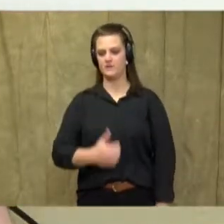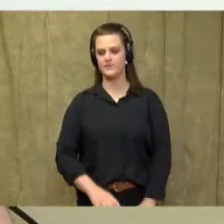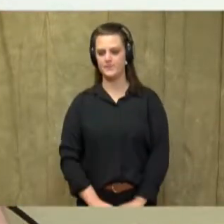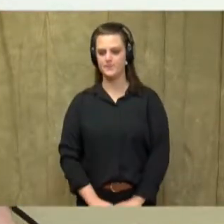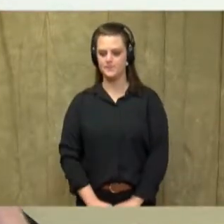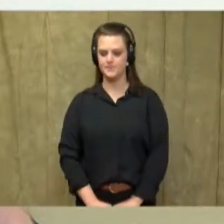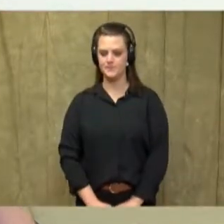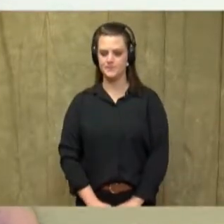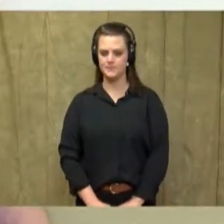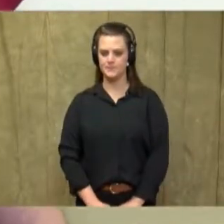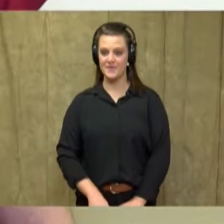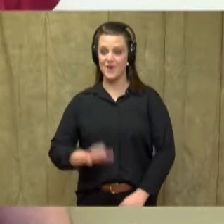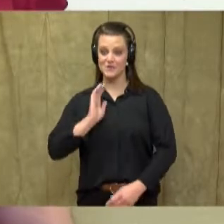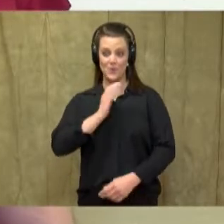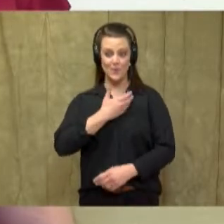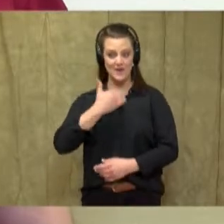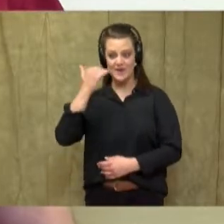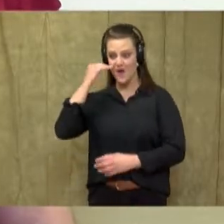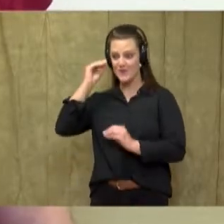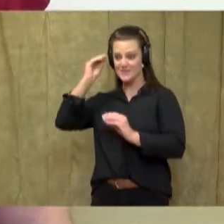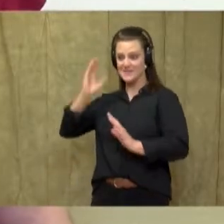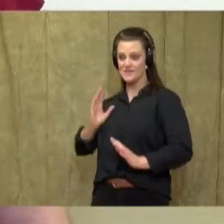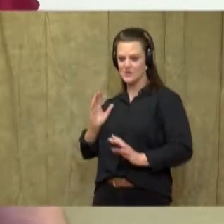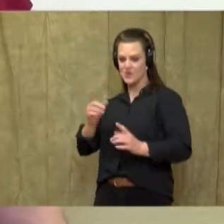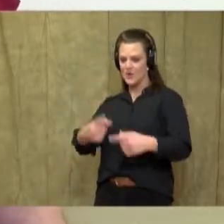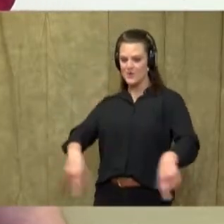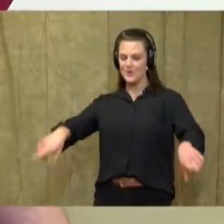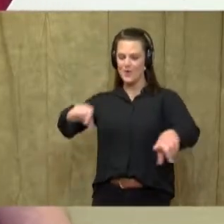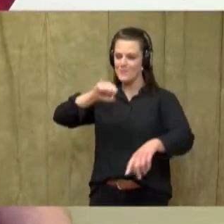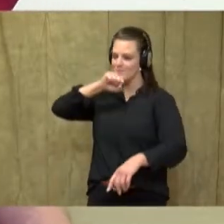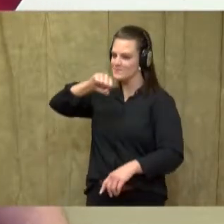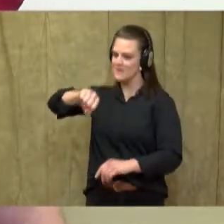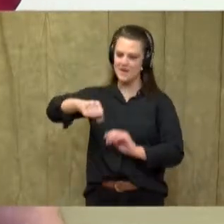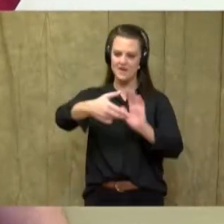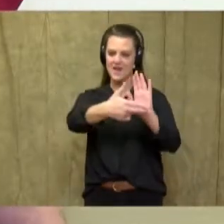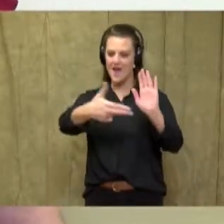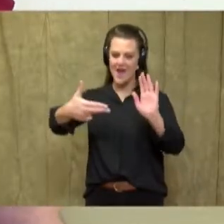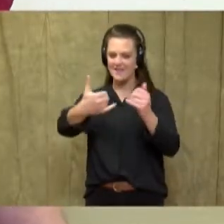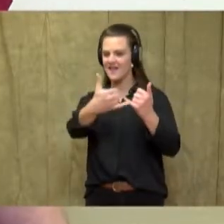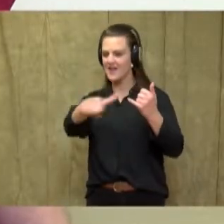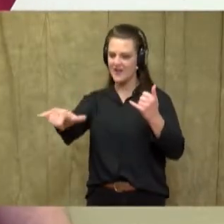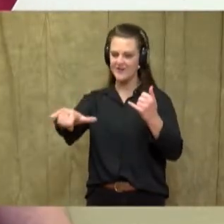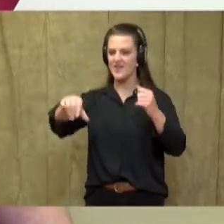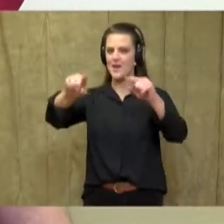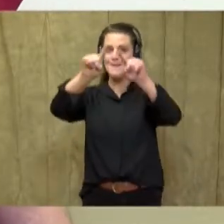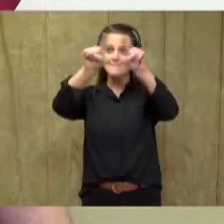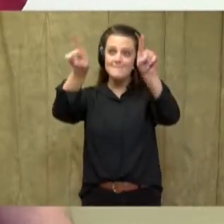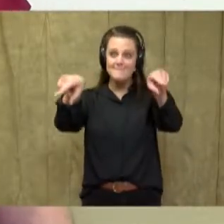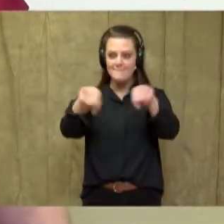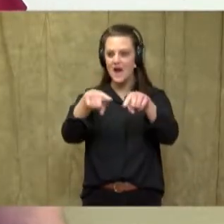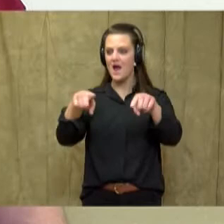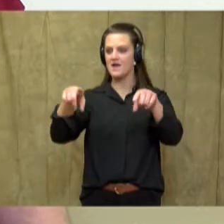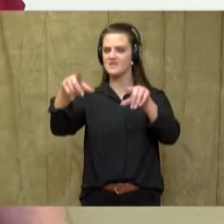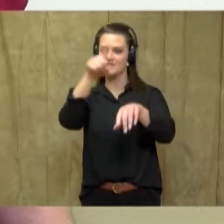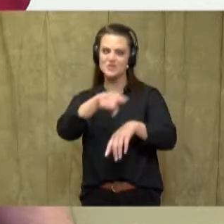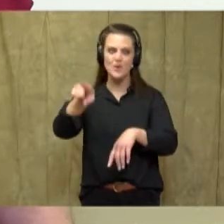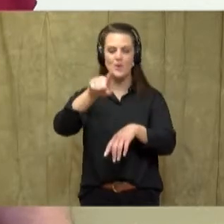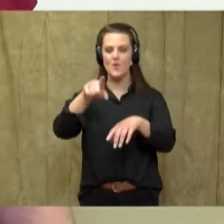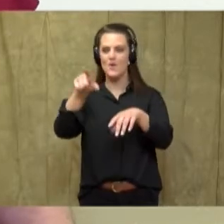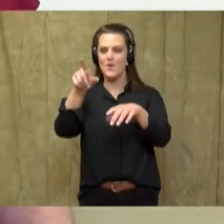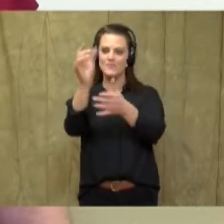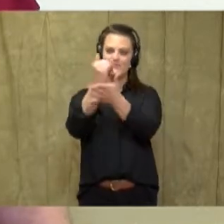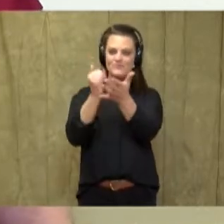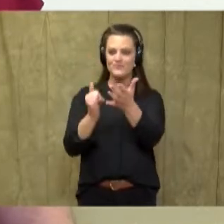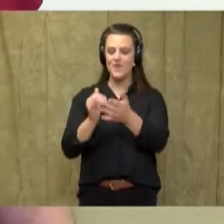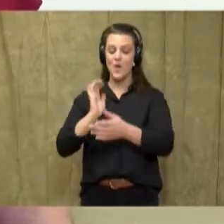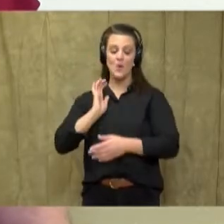And we all know as teachers that you like to highlight, and you like to underline, you like to box in, you like to circle. We